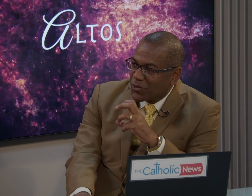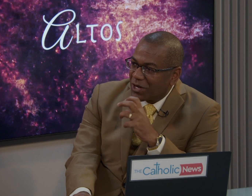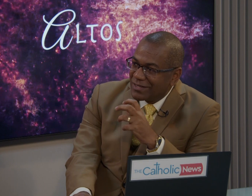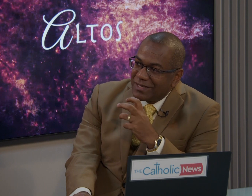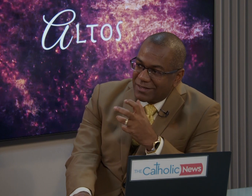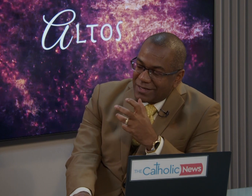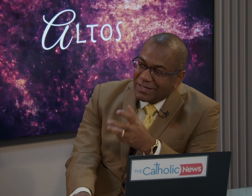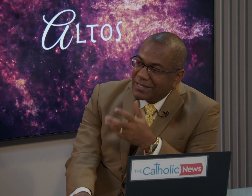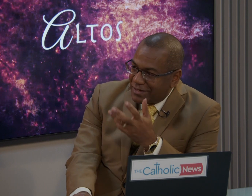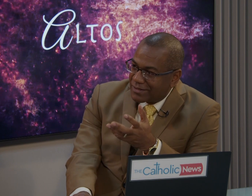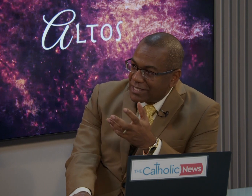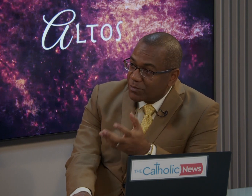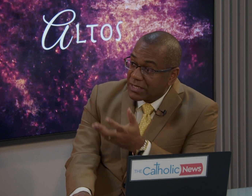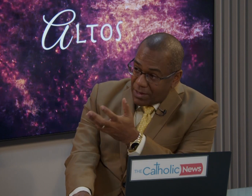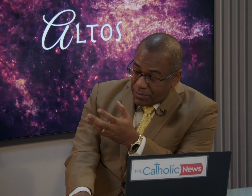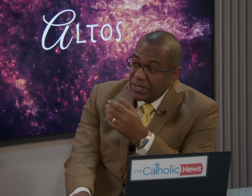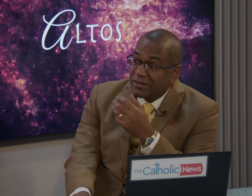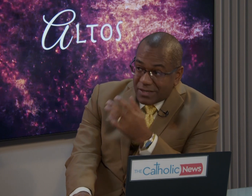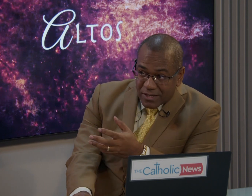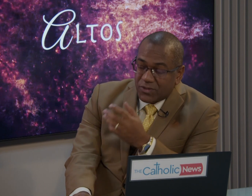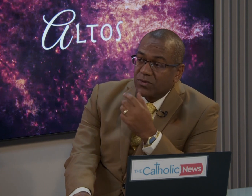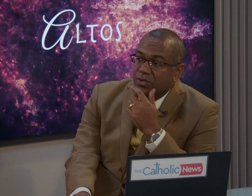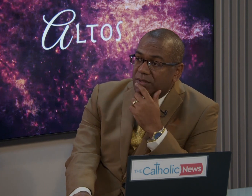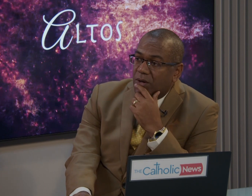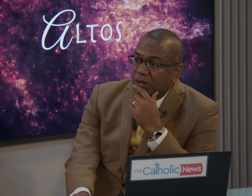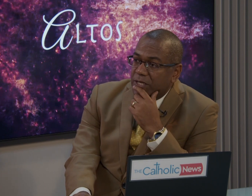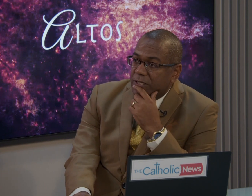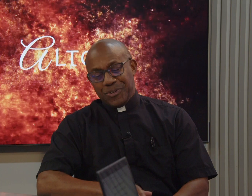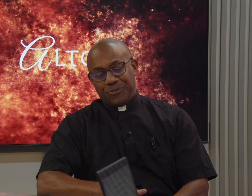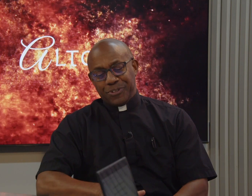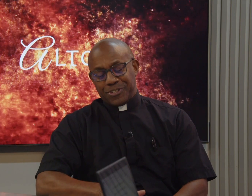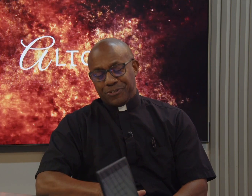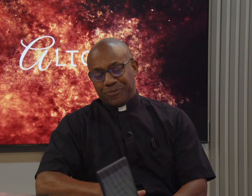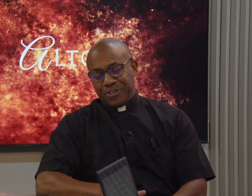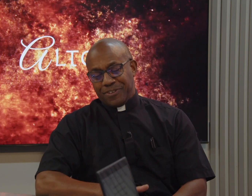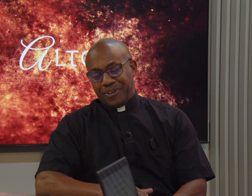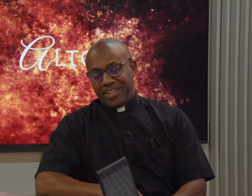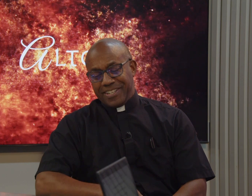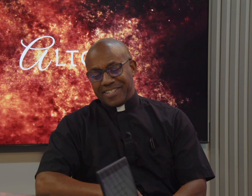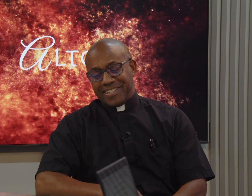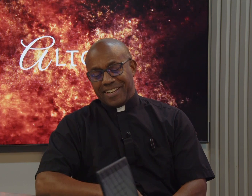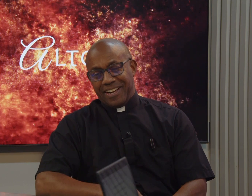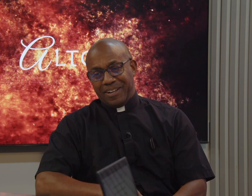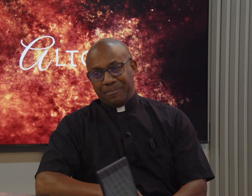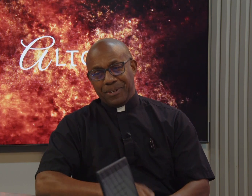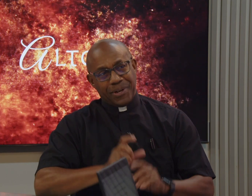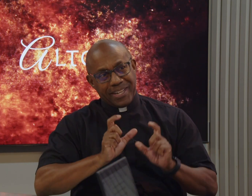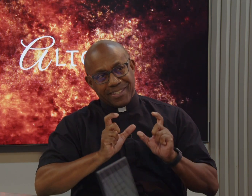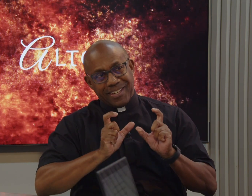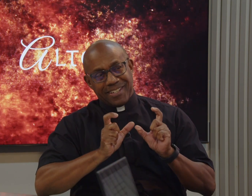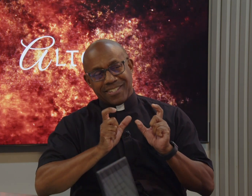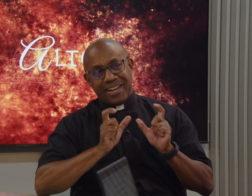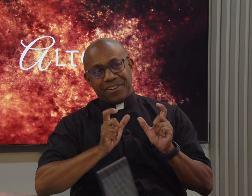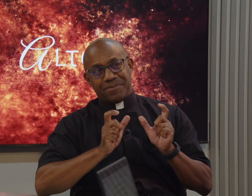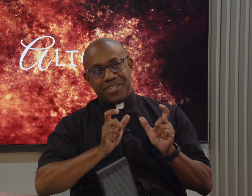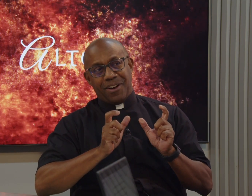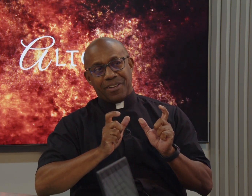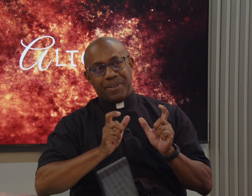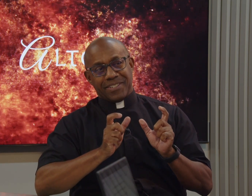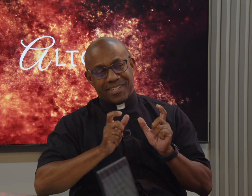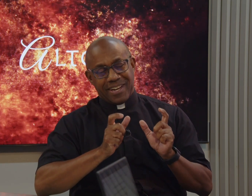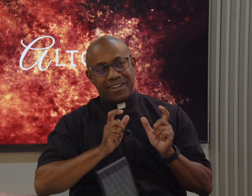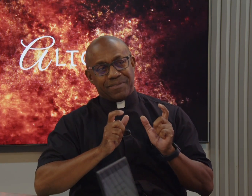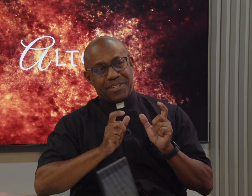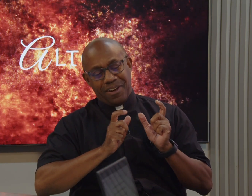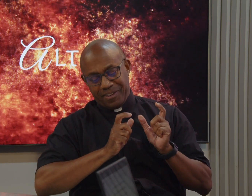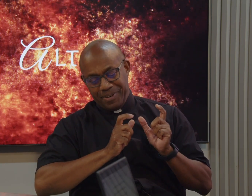often not what is contained in the statement. But please take us through this document. So first of all, let us look at the title of the